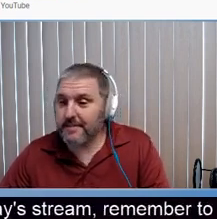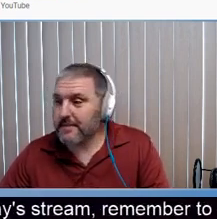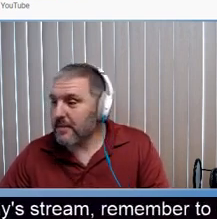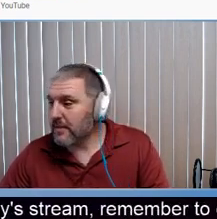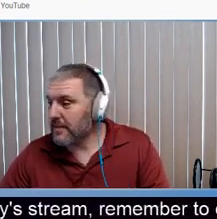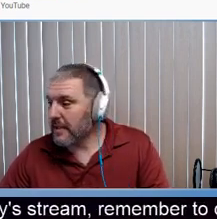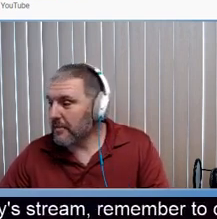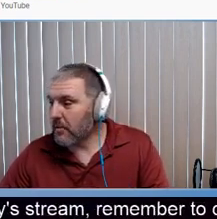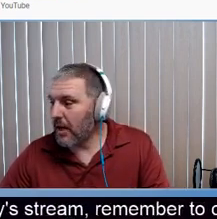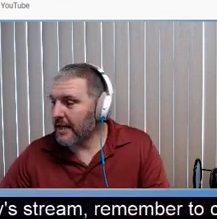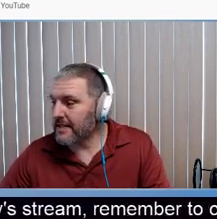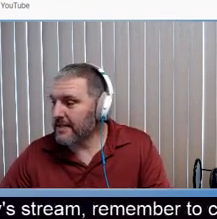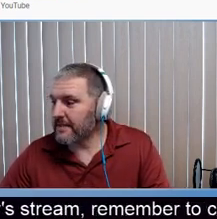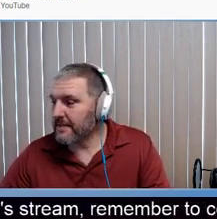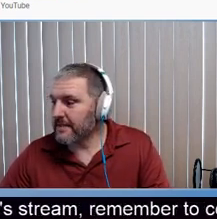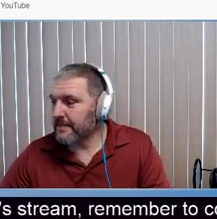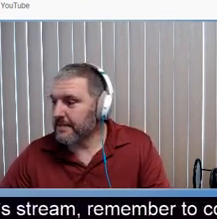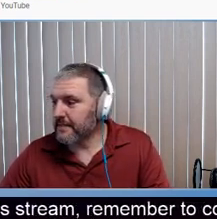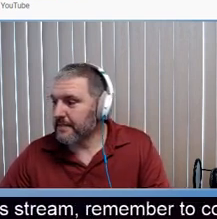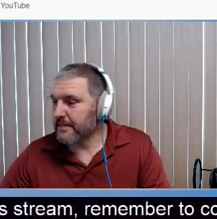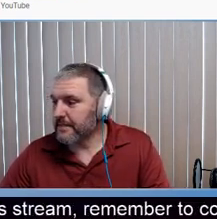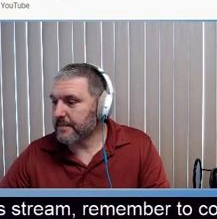wise. Got to be wise.